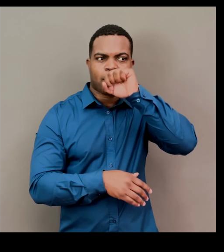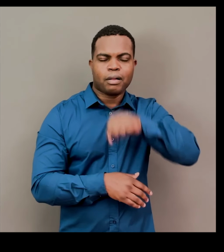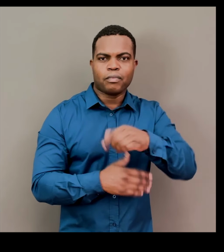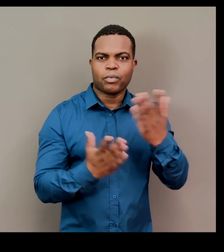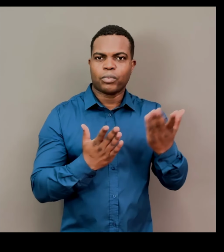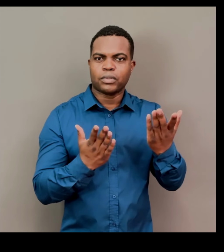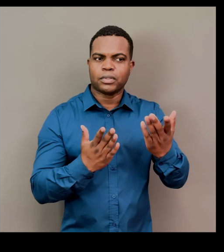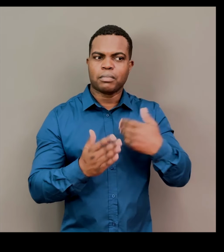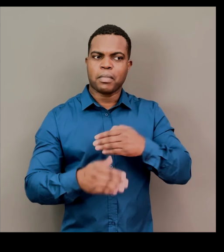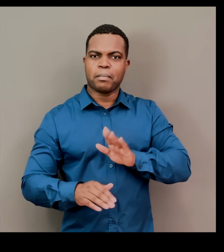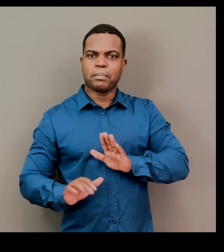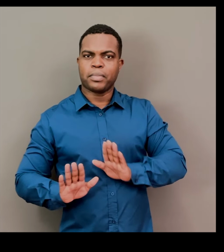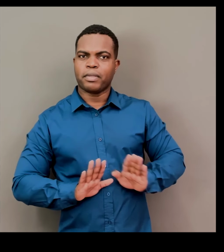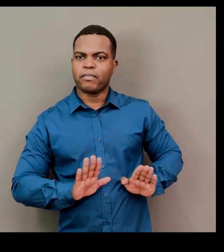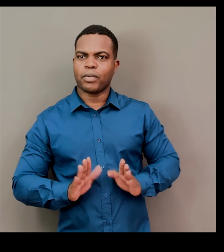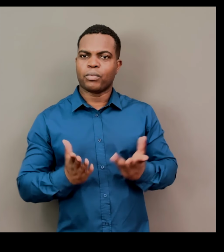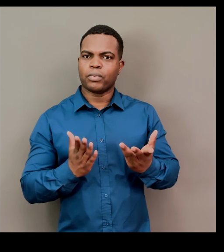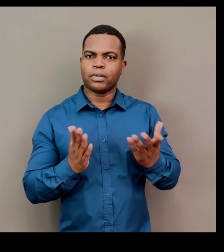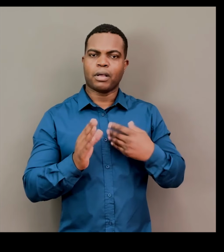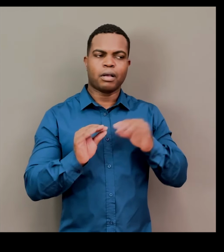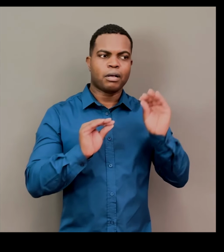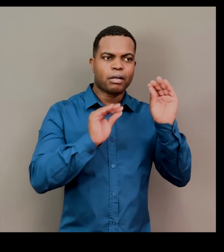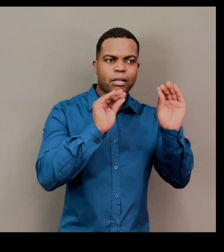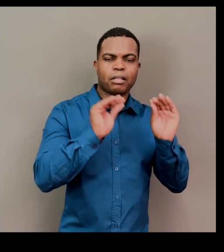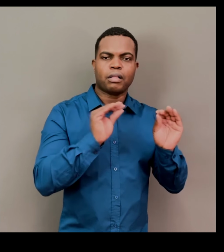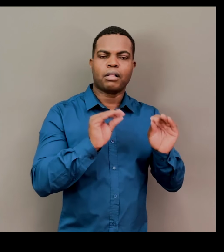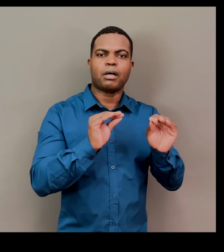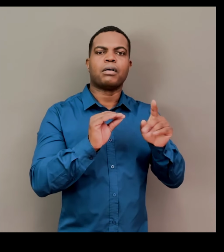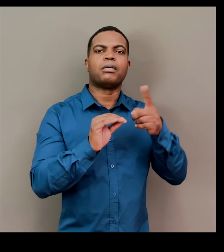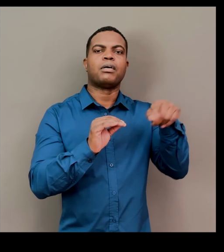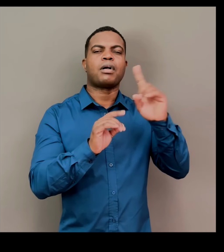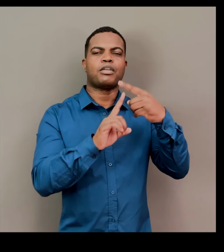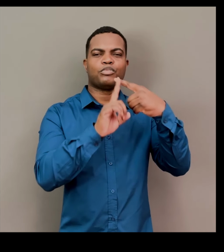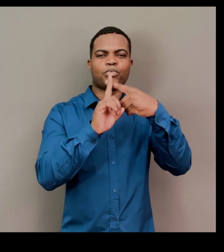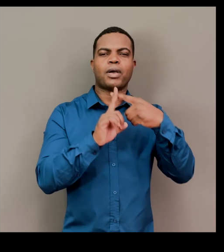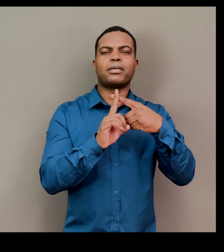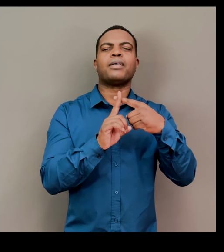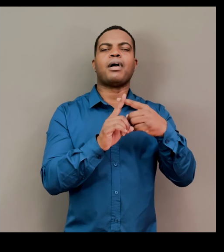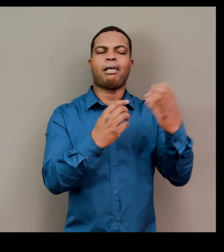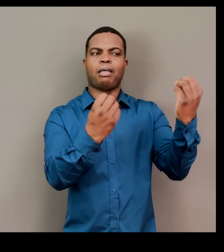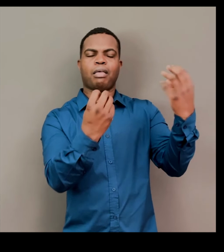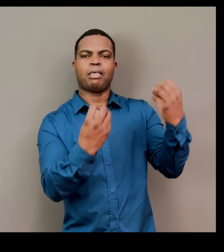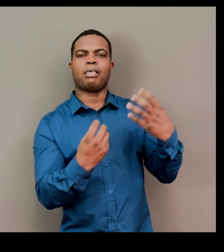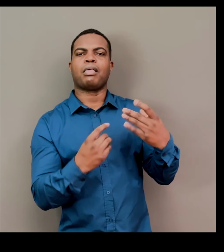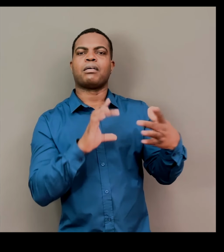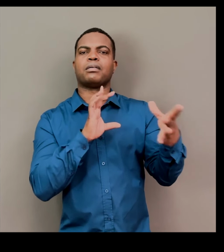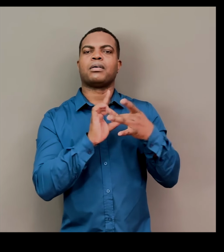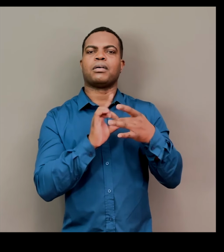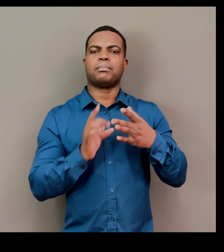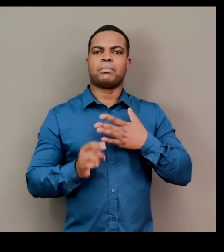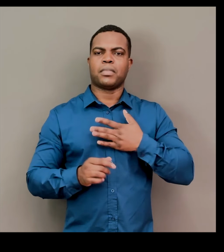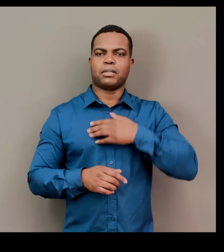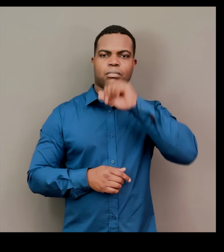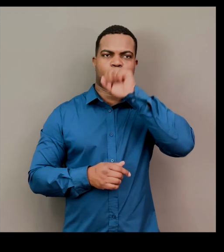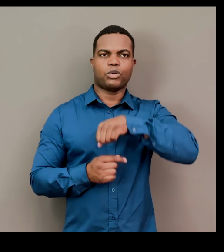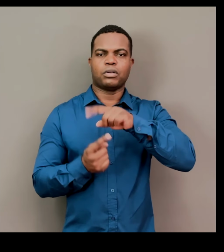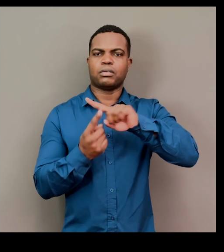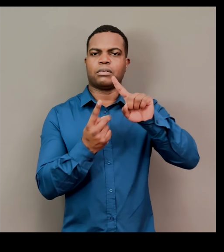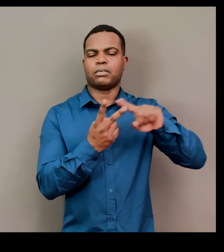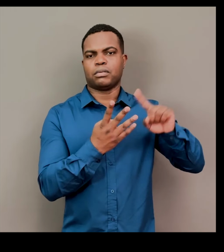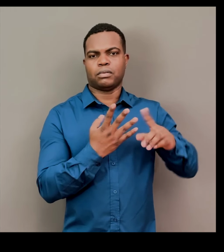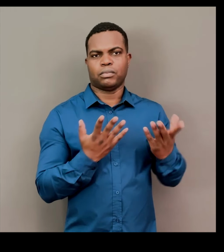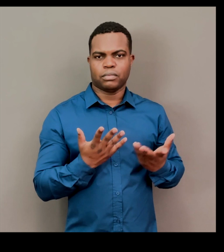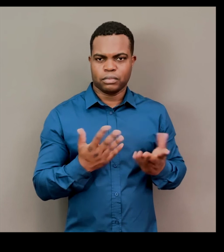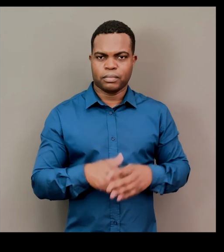preferences. This information can then be used by companies and governments to target